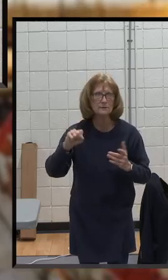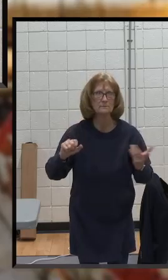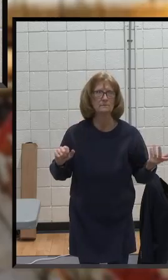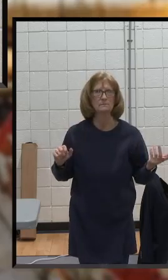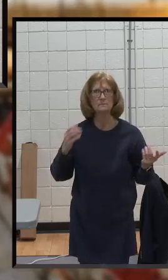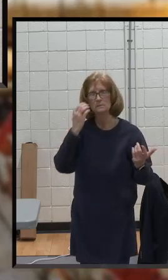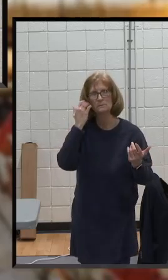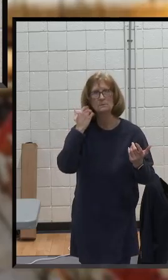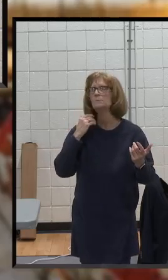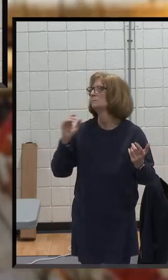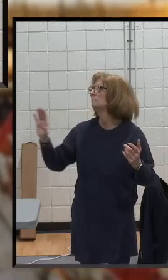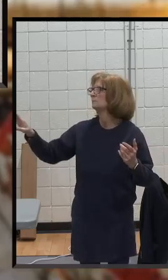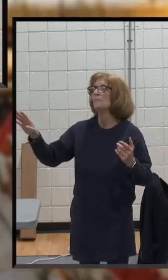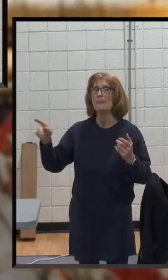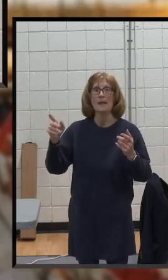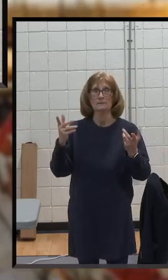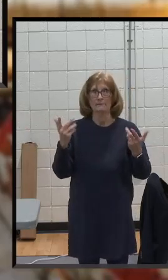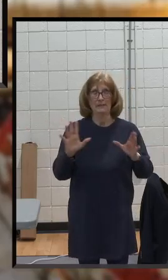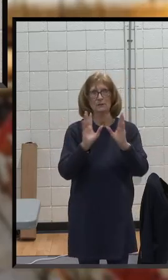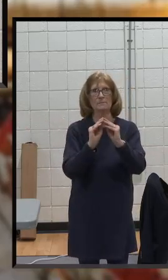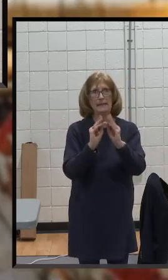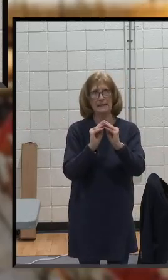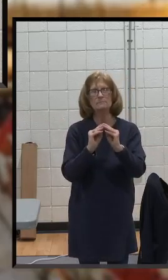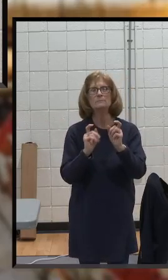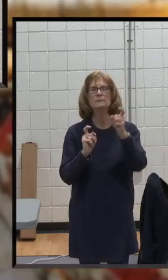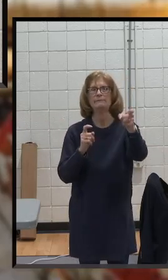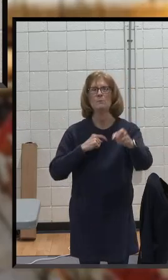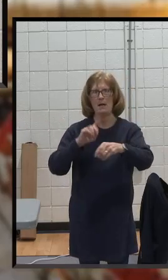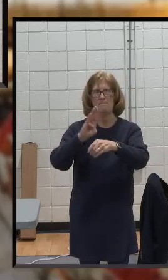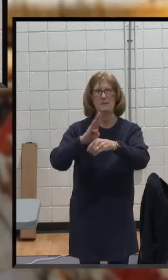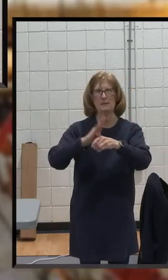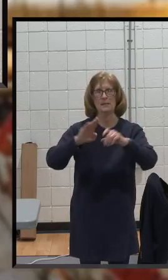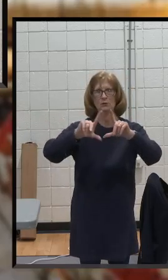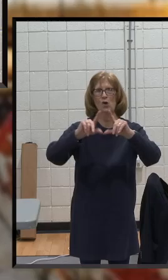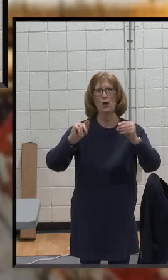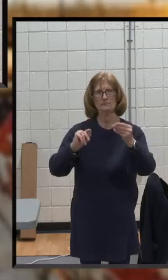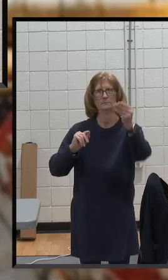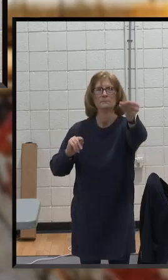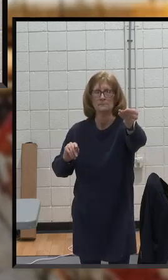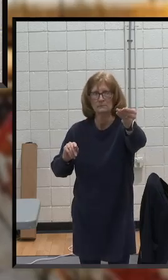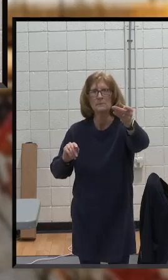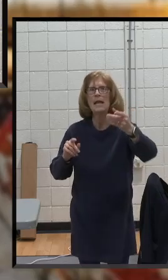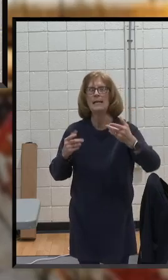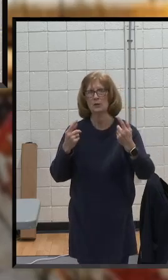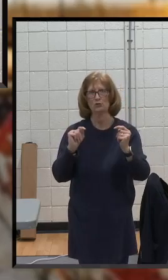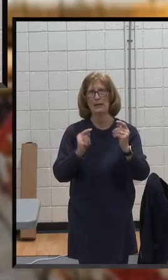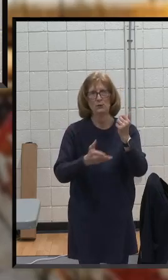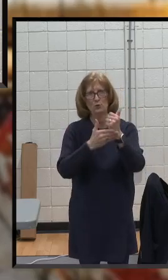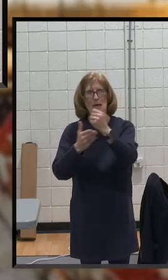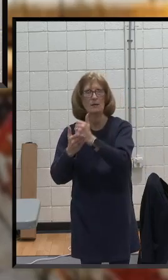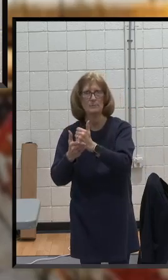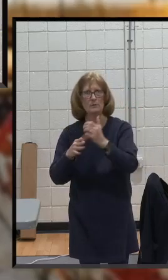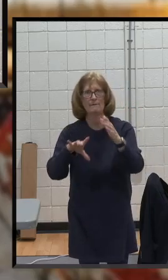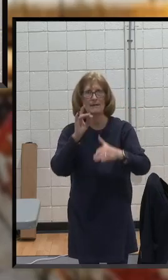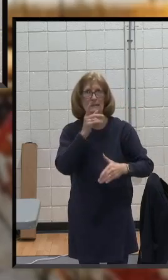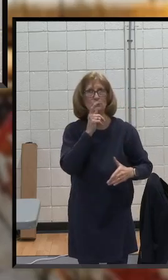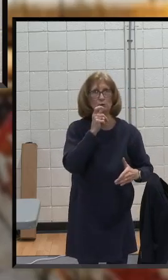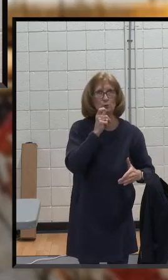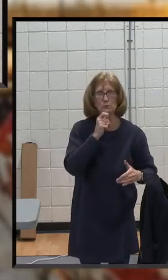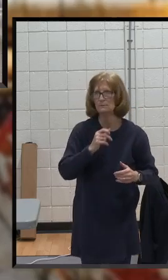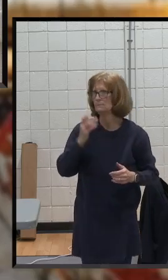I'm going to give you my card after the meeting, and you and I can connect and talk about some of this, and I'll try and connect you with some resources. We have a question over